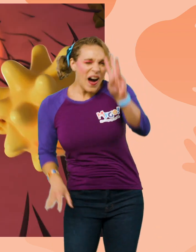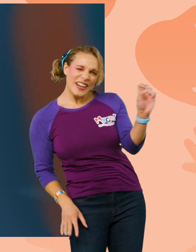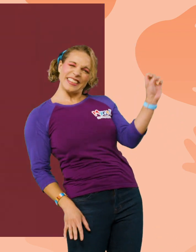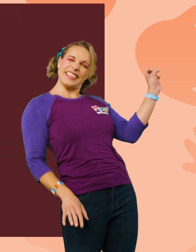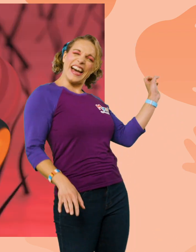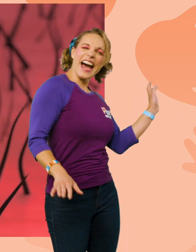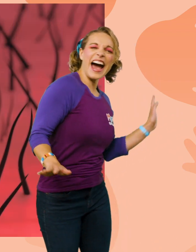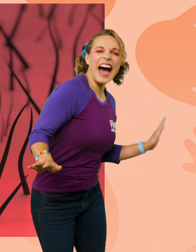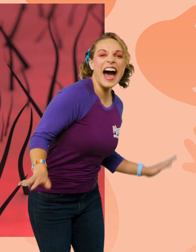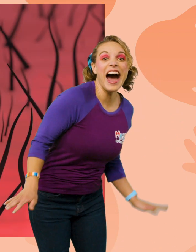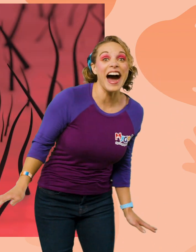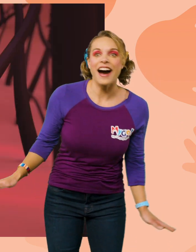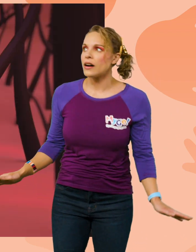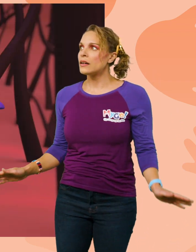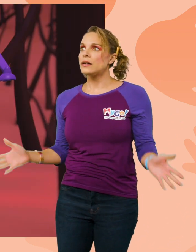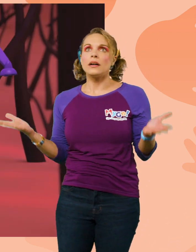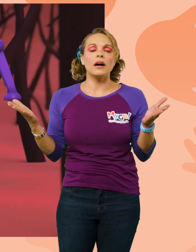bad!